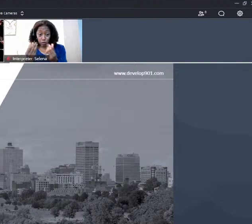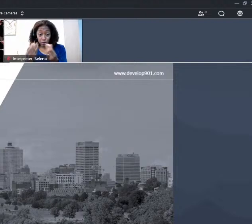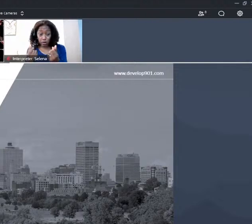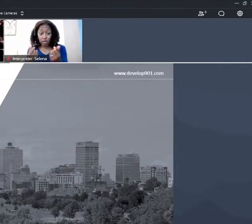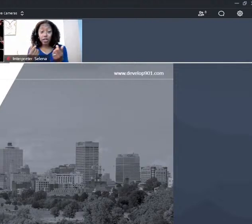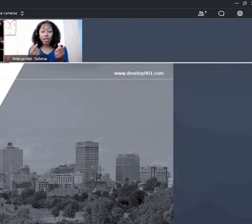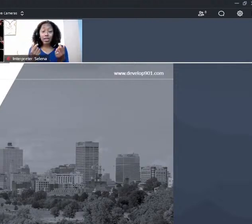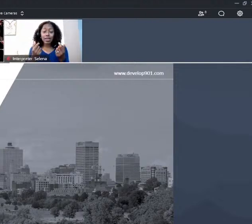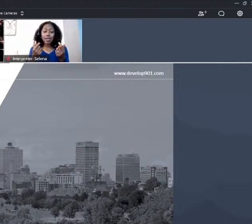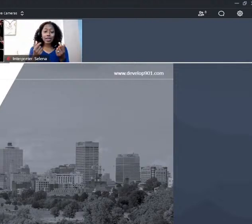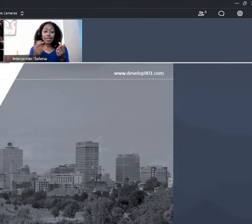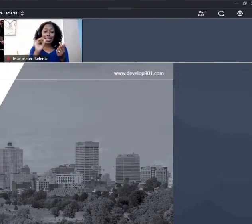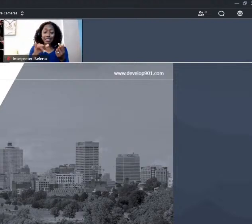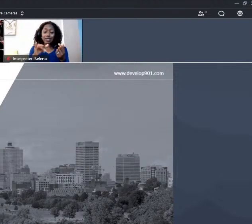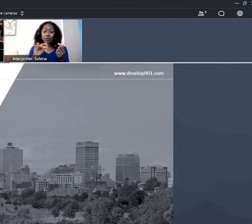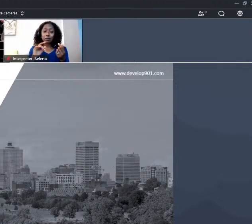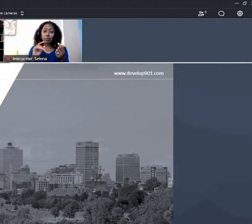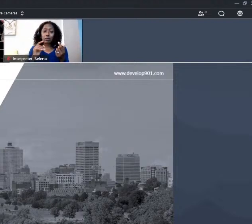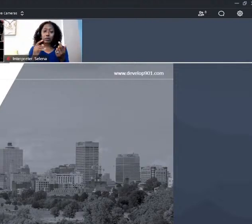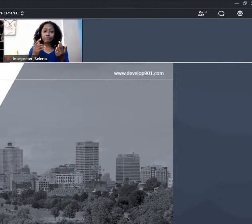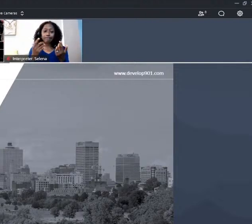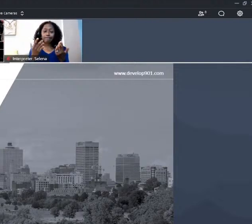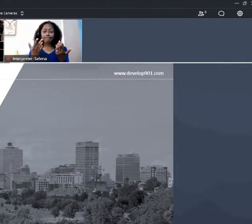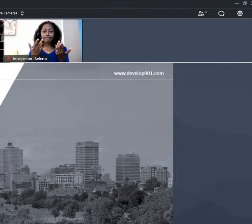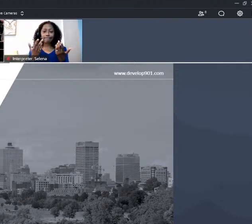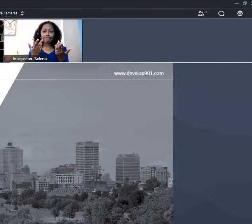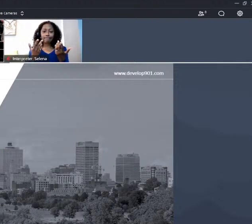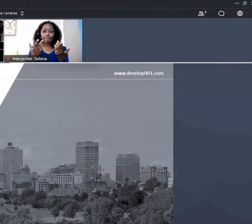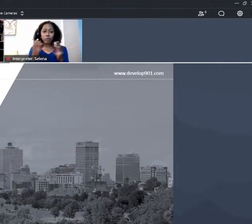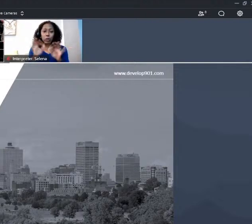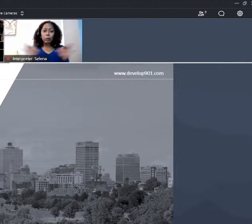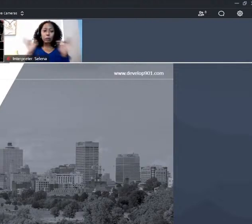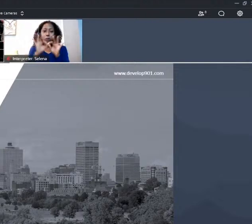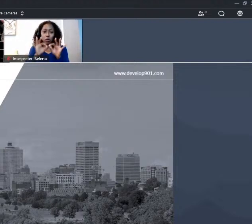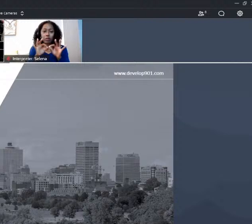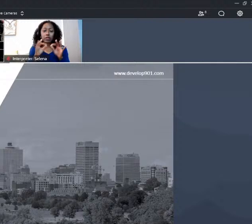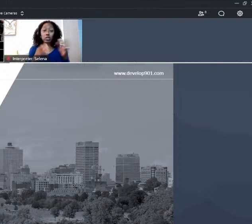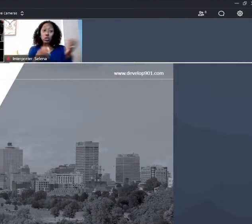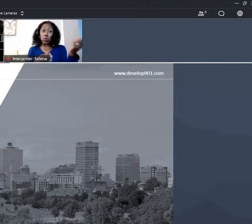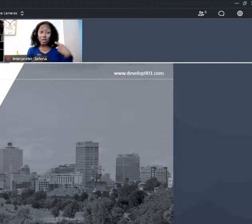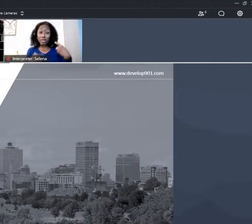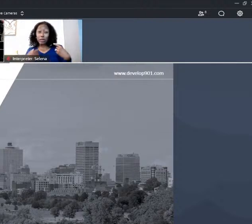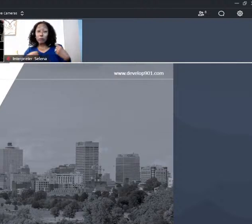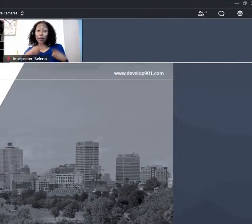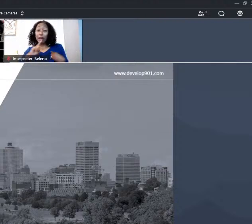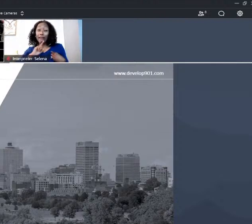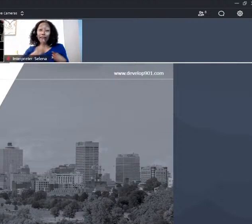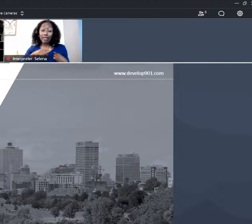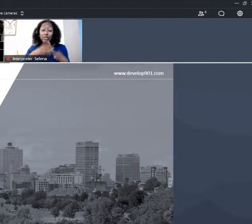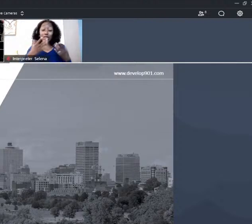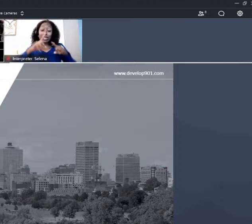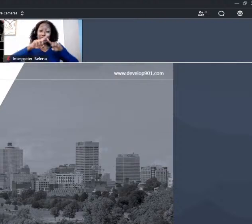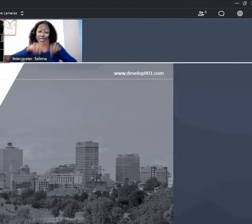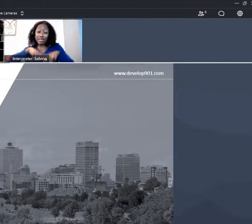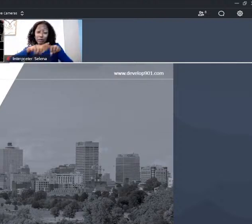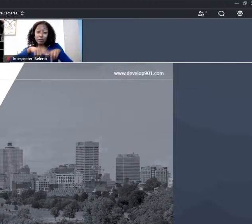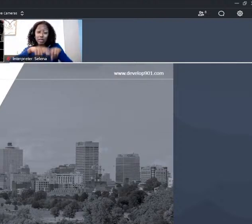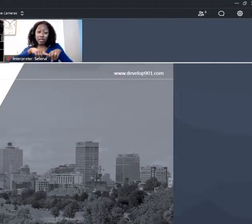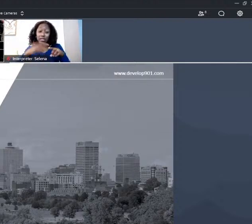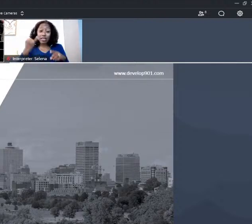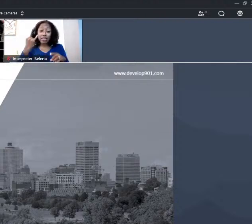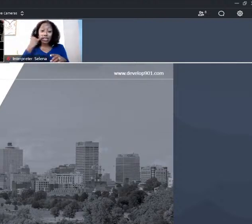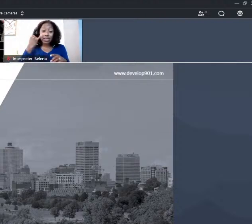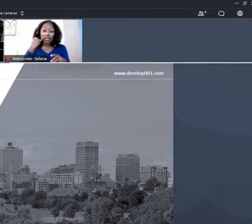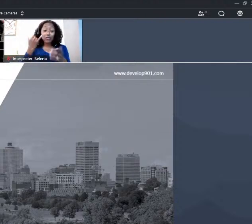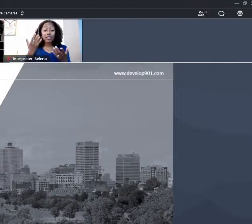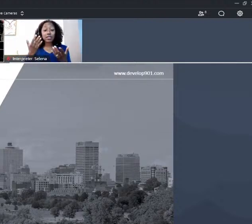significant items. I guess my answer to your question is it depends. If it's a less intense